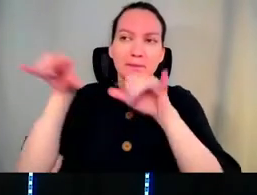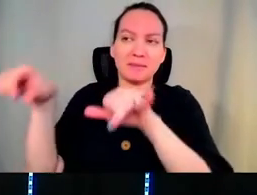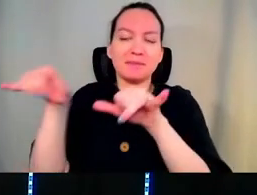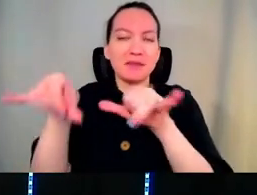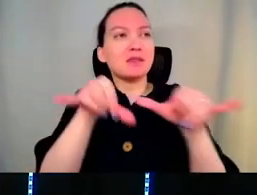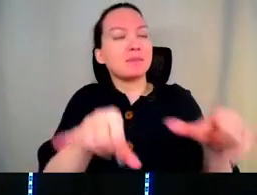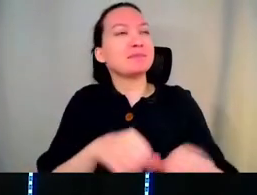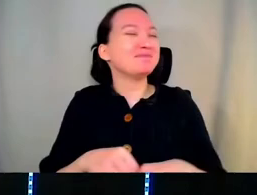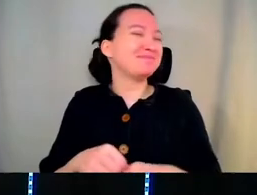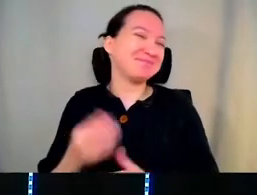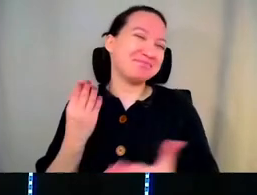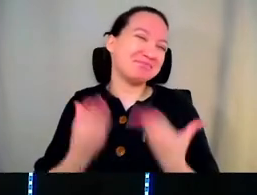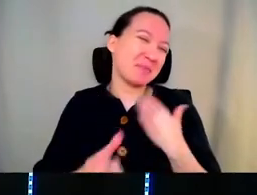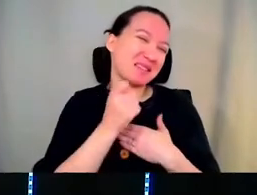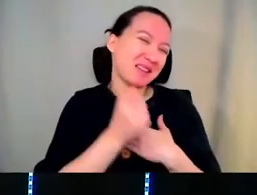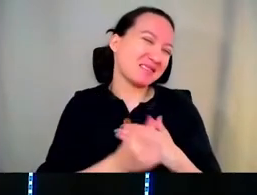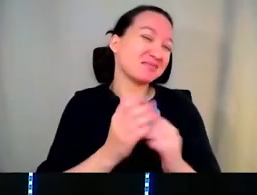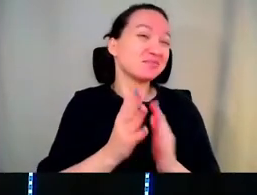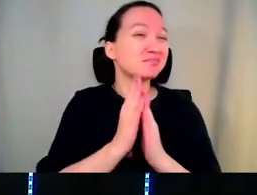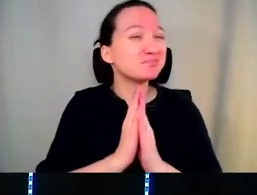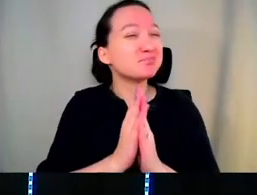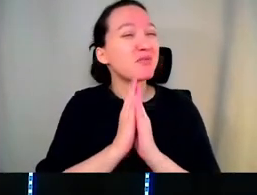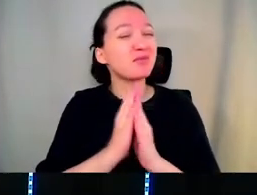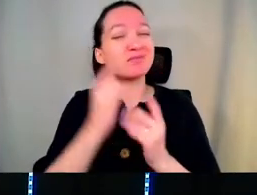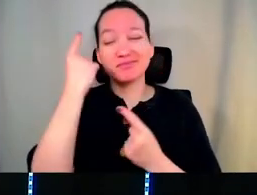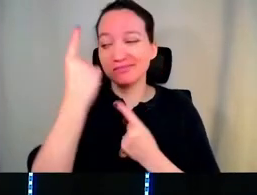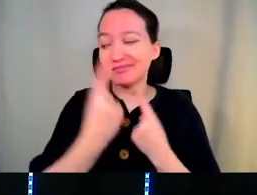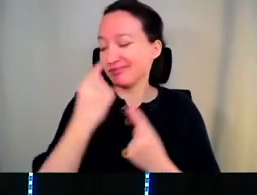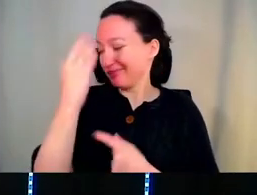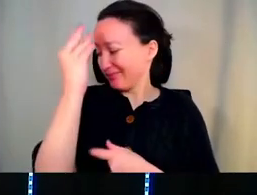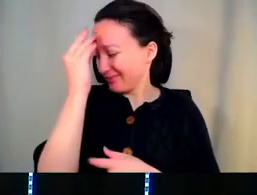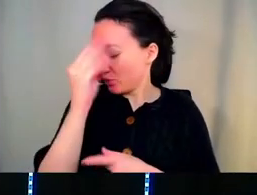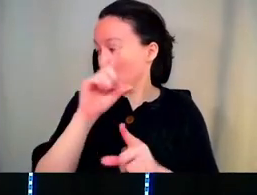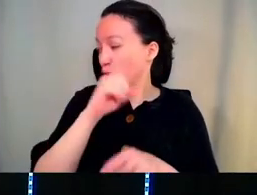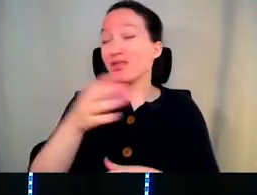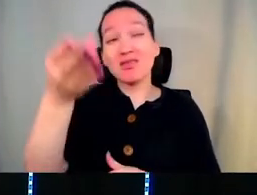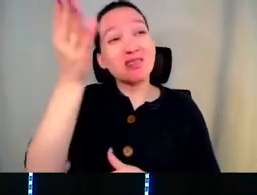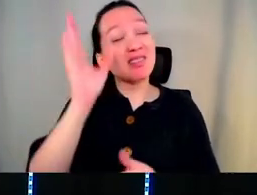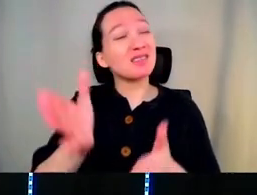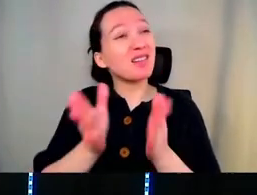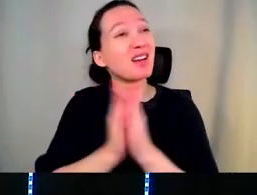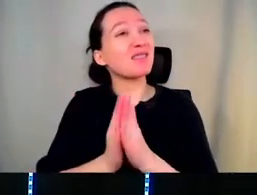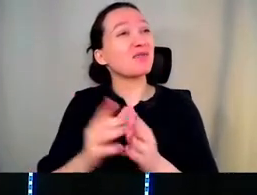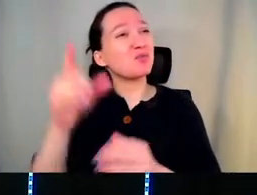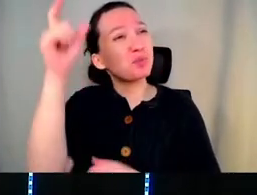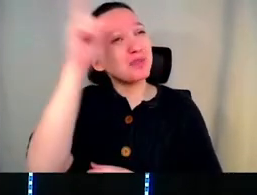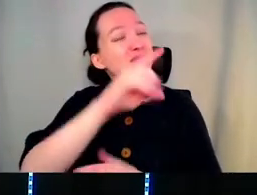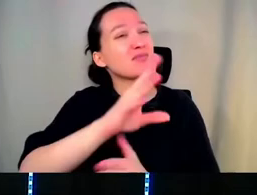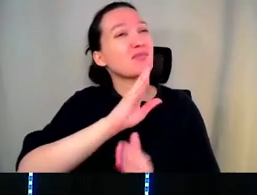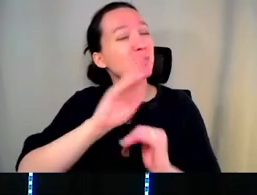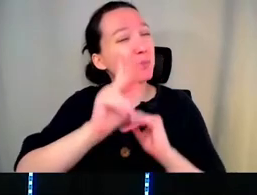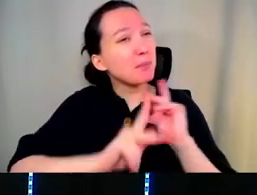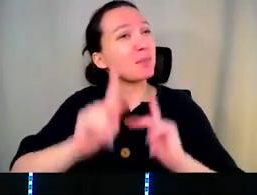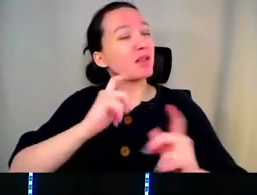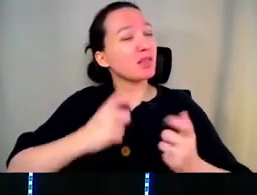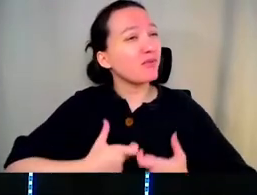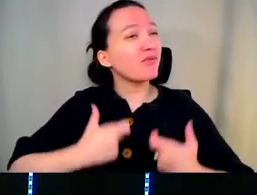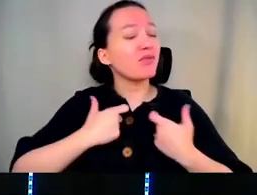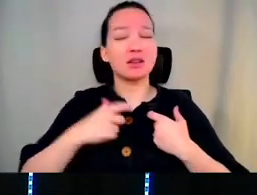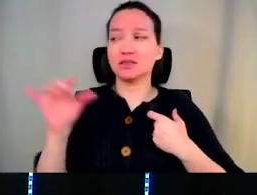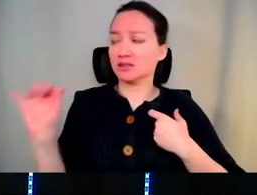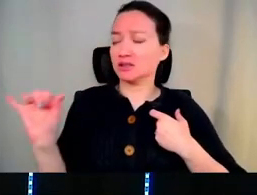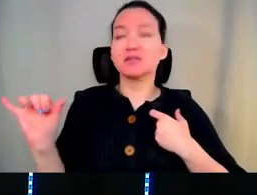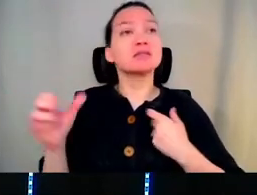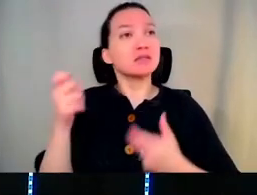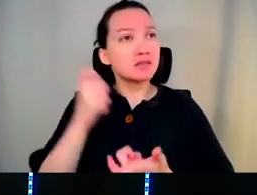Maybe not. Prayerfully consider and think and go to God and ask for wisdom. Talk to people in your life. Figure out, okay,